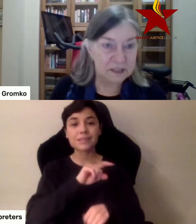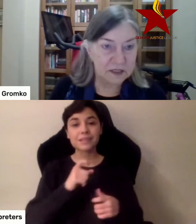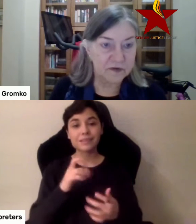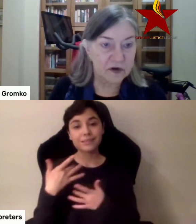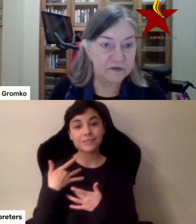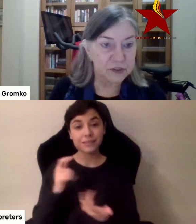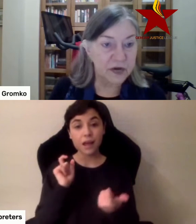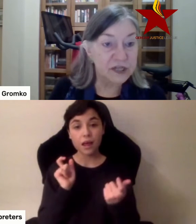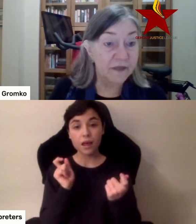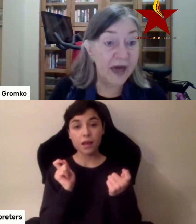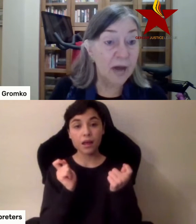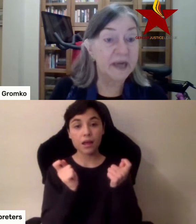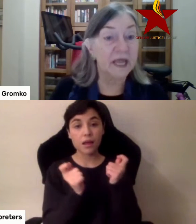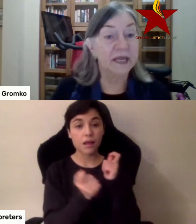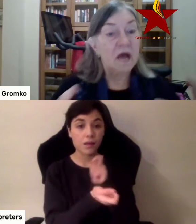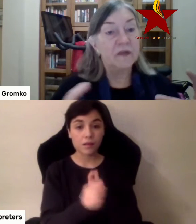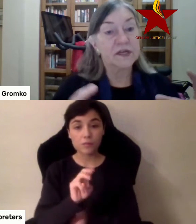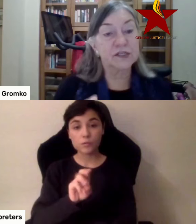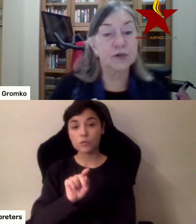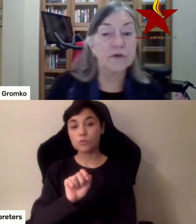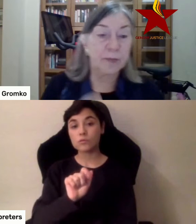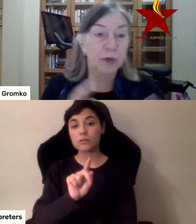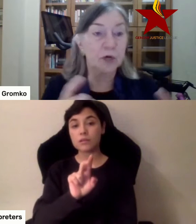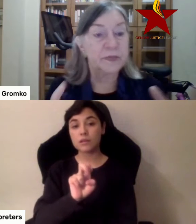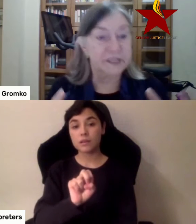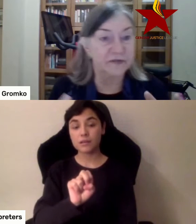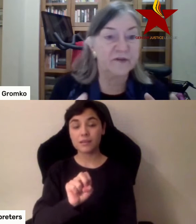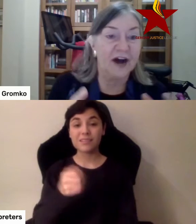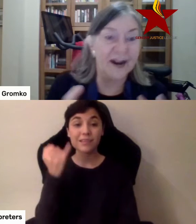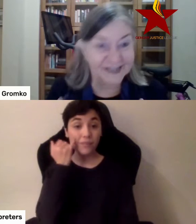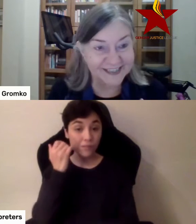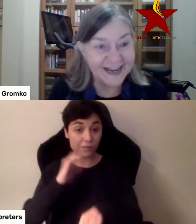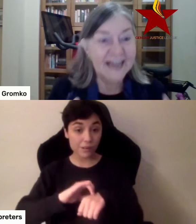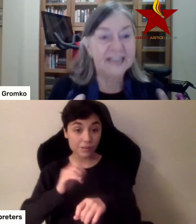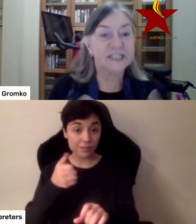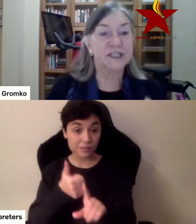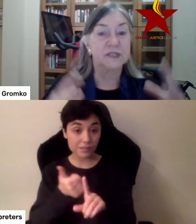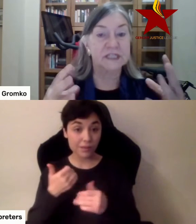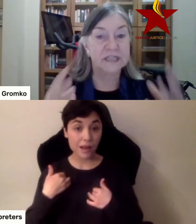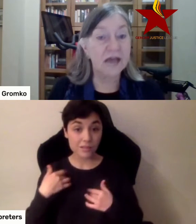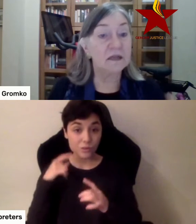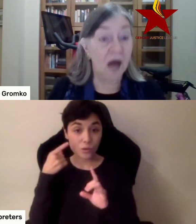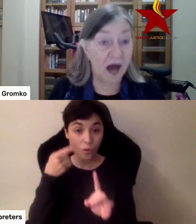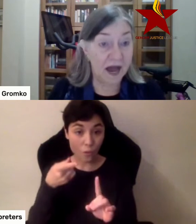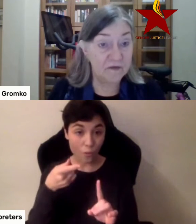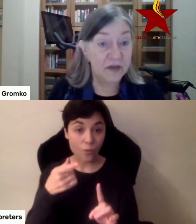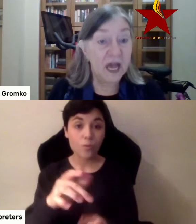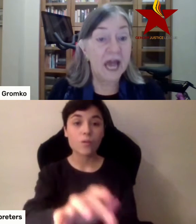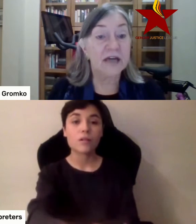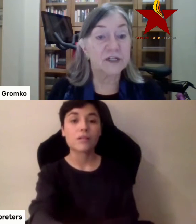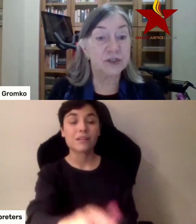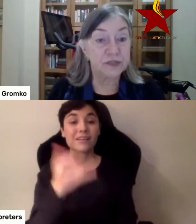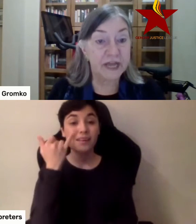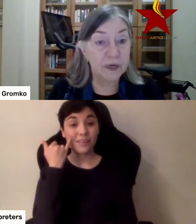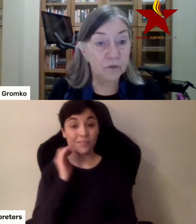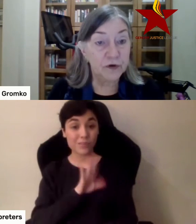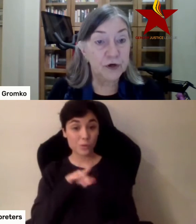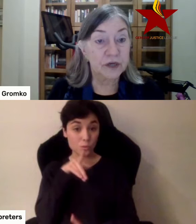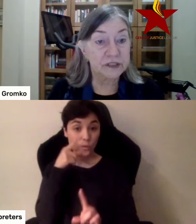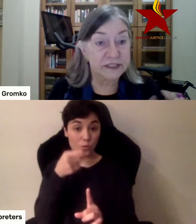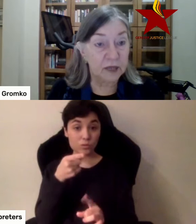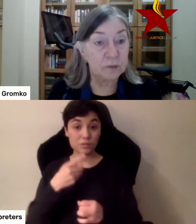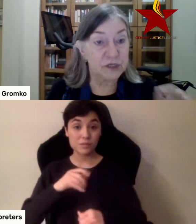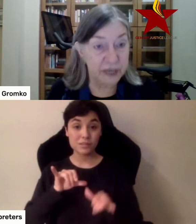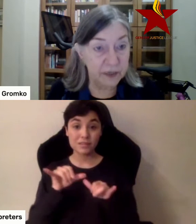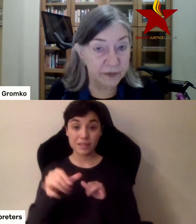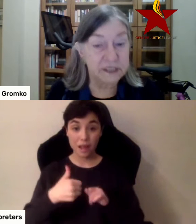little far of a stretch on that, but like the sort of purpose of a virus is to stay alive and to take over